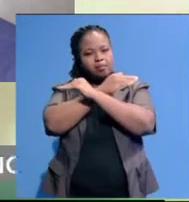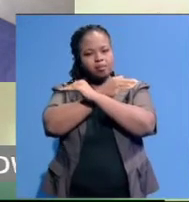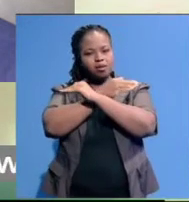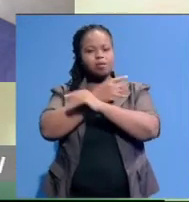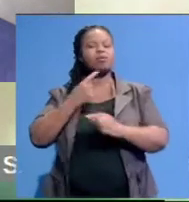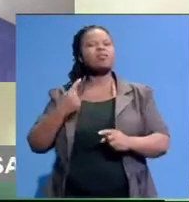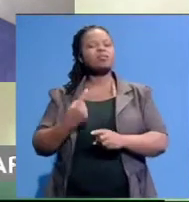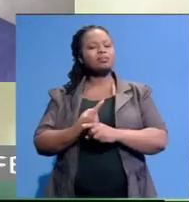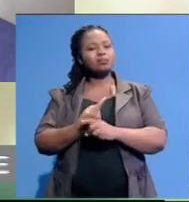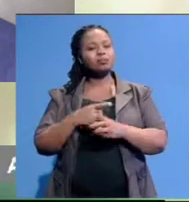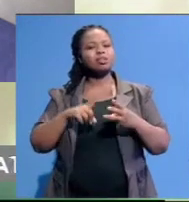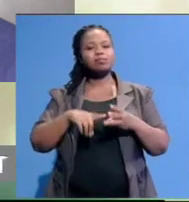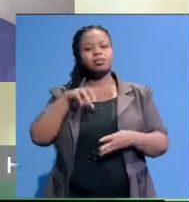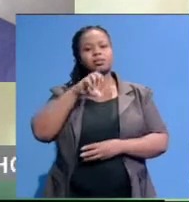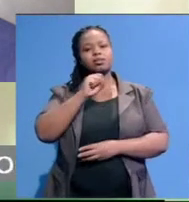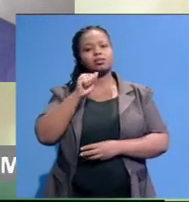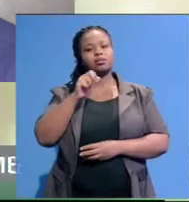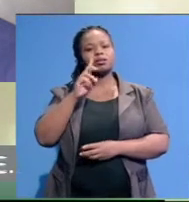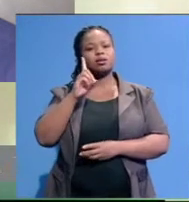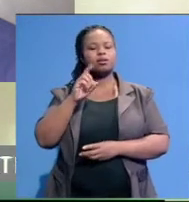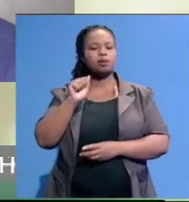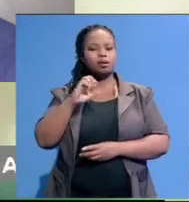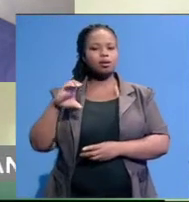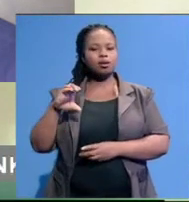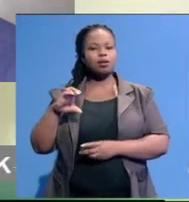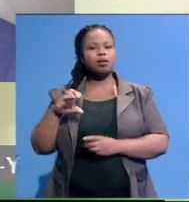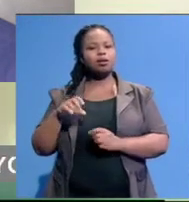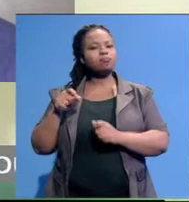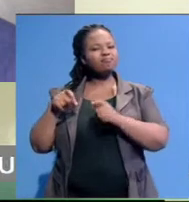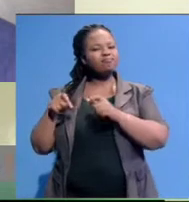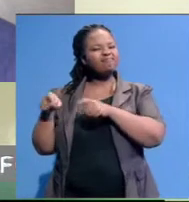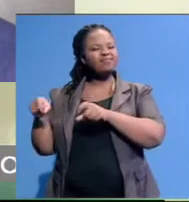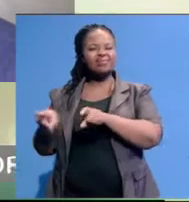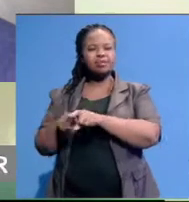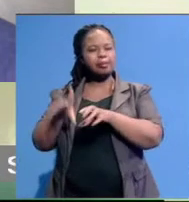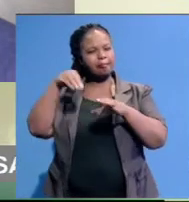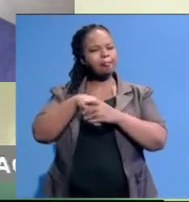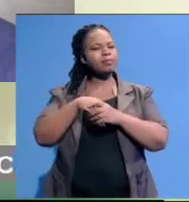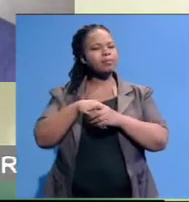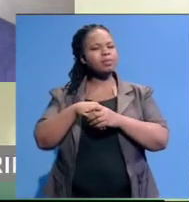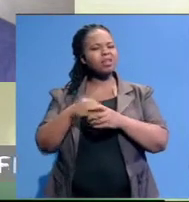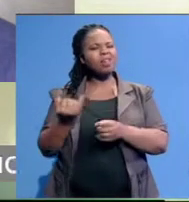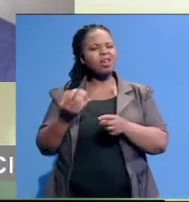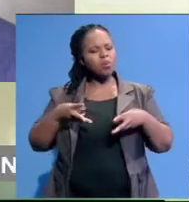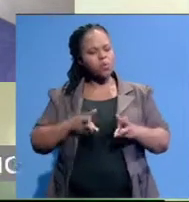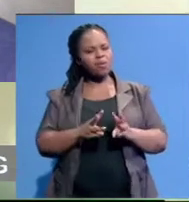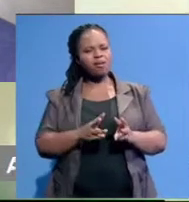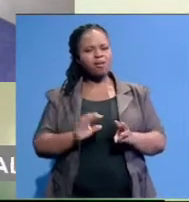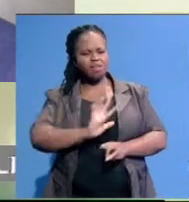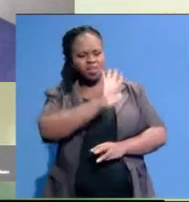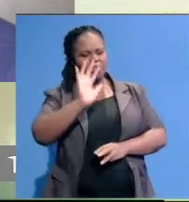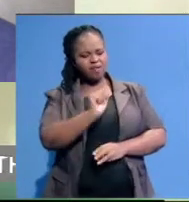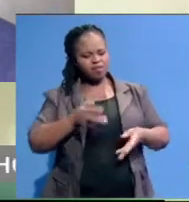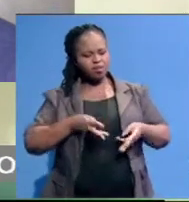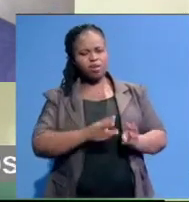the SADC element. So I think it was more African in its focus